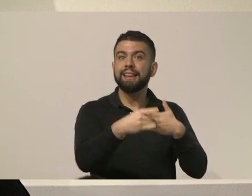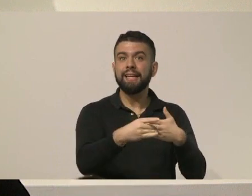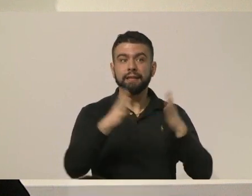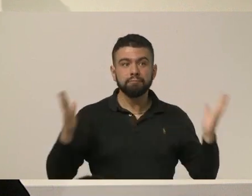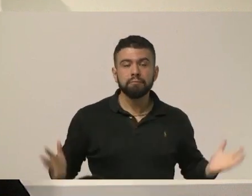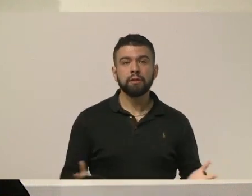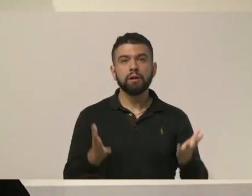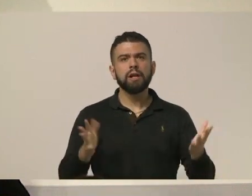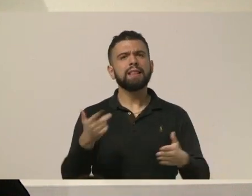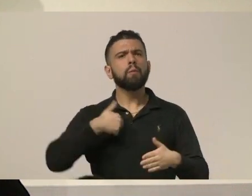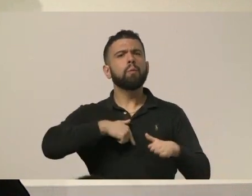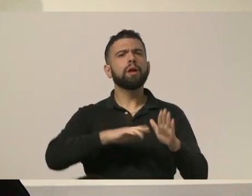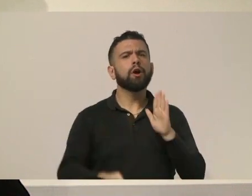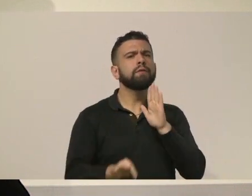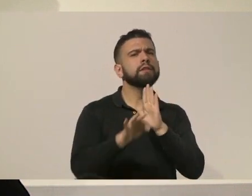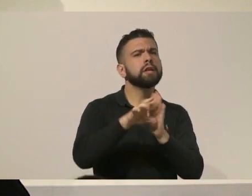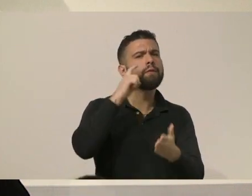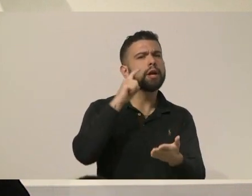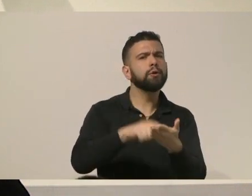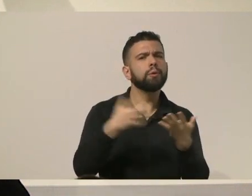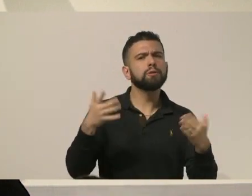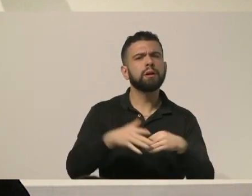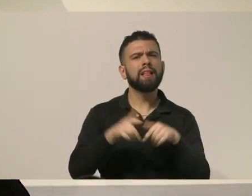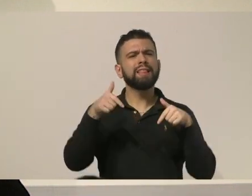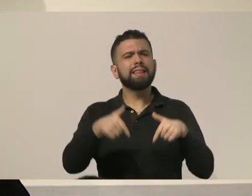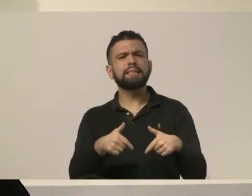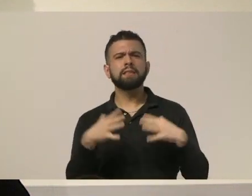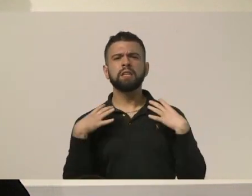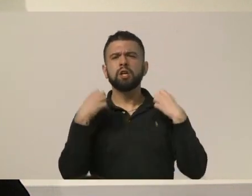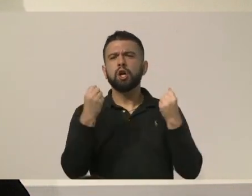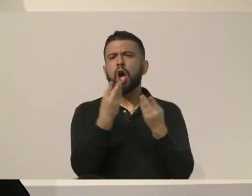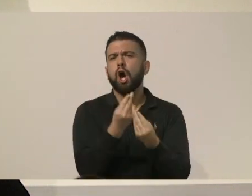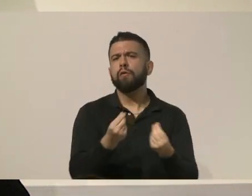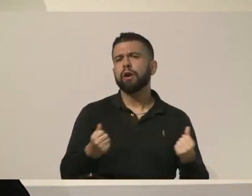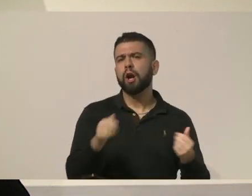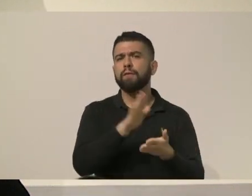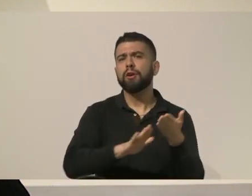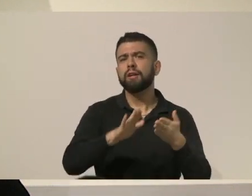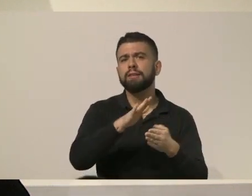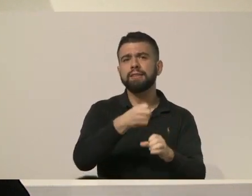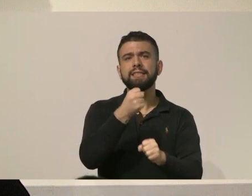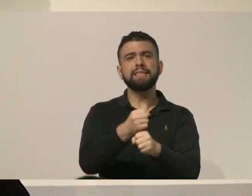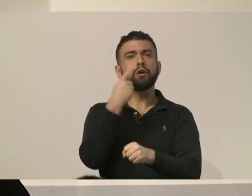we're discovering is a kind of a recovery year for CUNY in general.